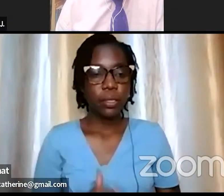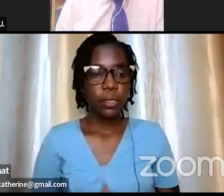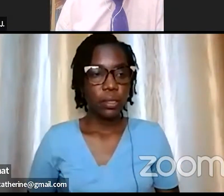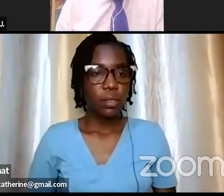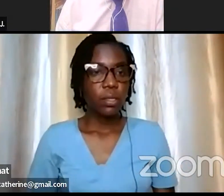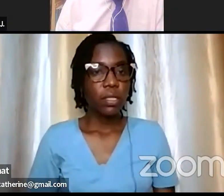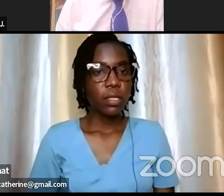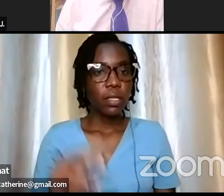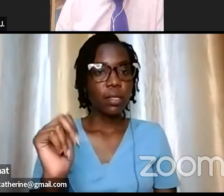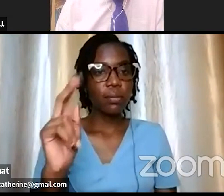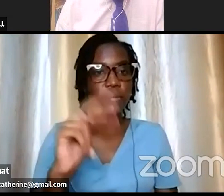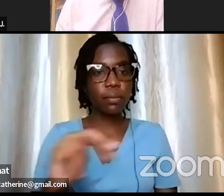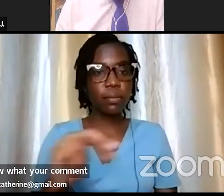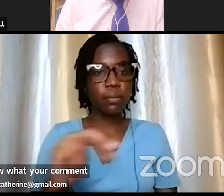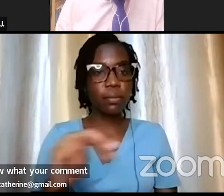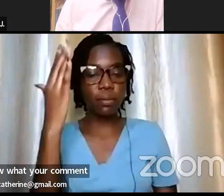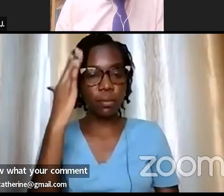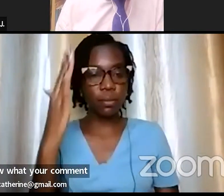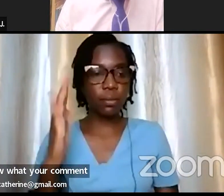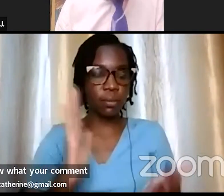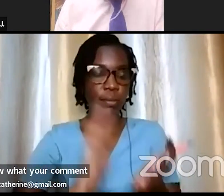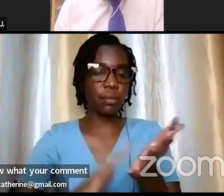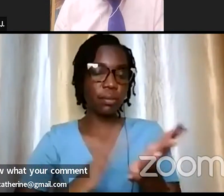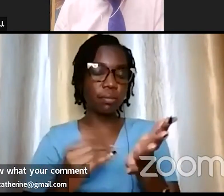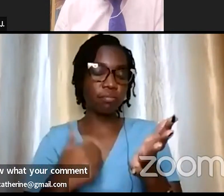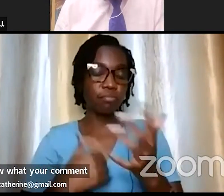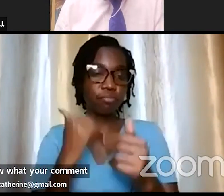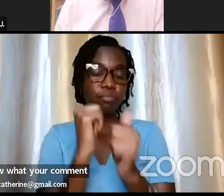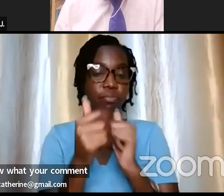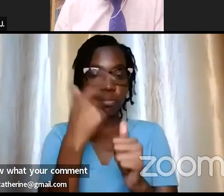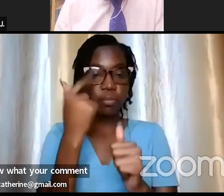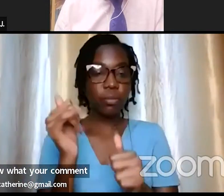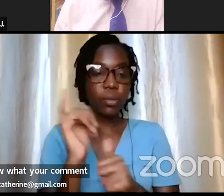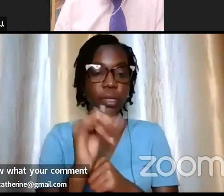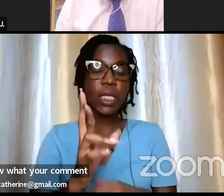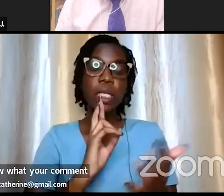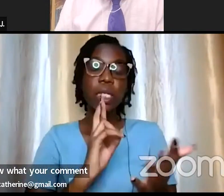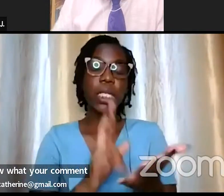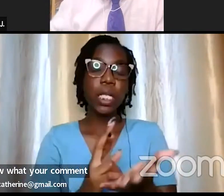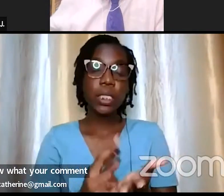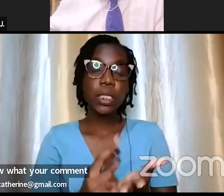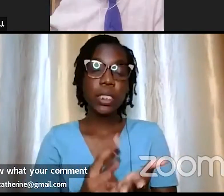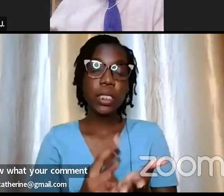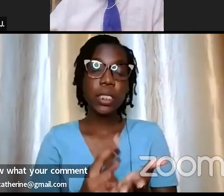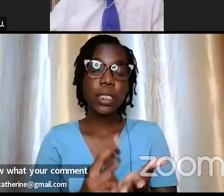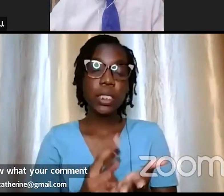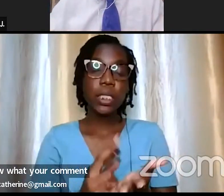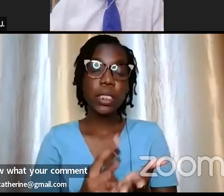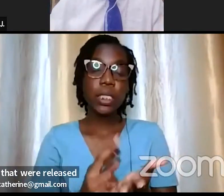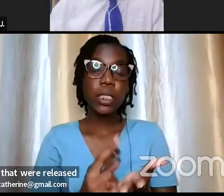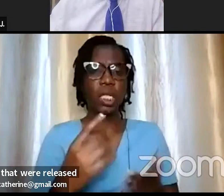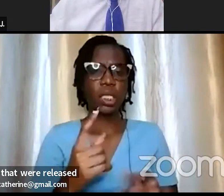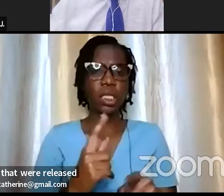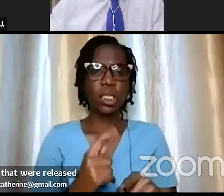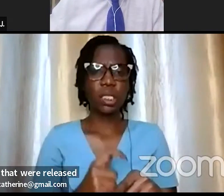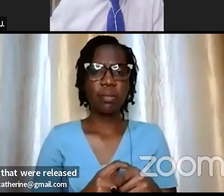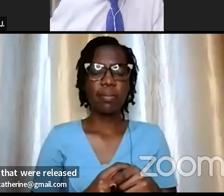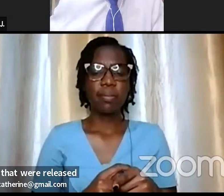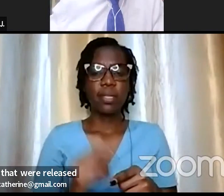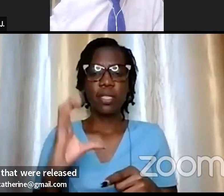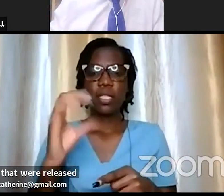Anne, I don't know what your comment is. This is the result of the exams that were released the other day, CHRP exams. HR people